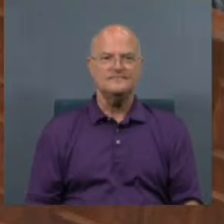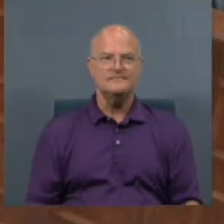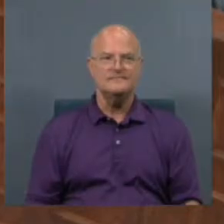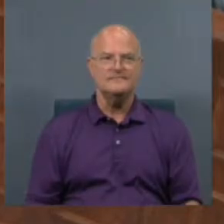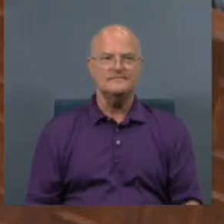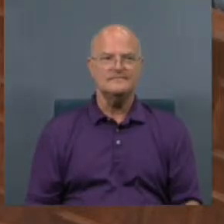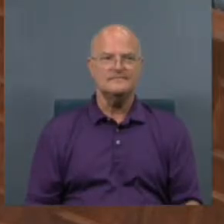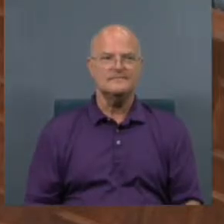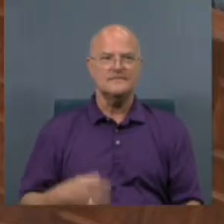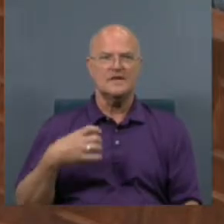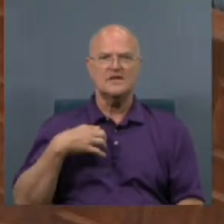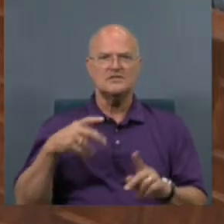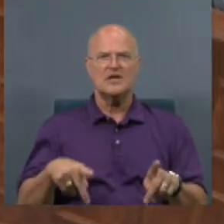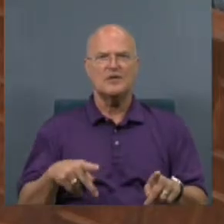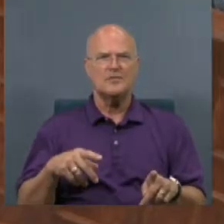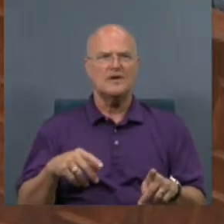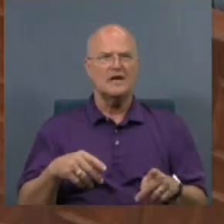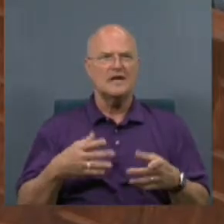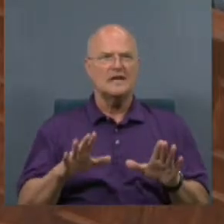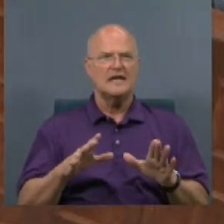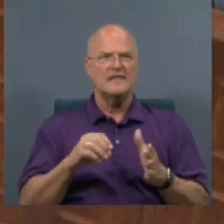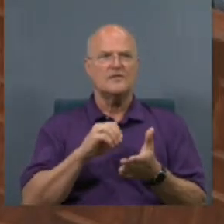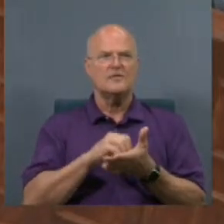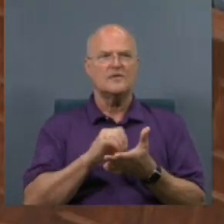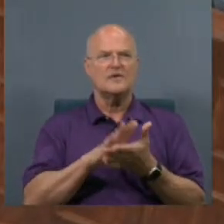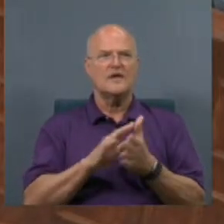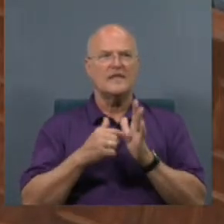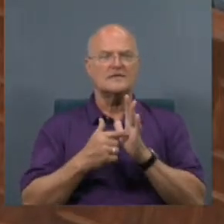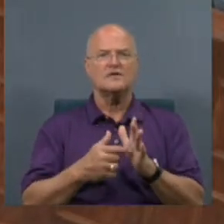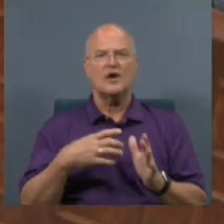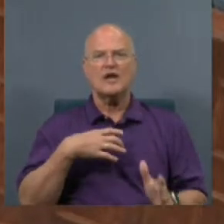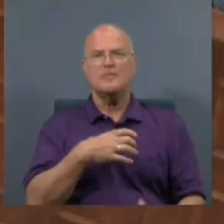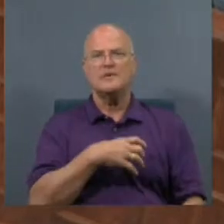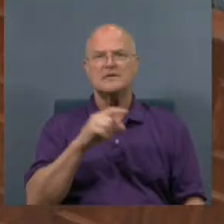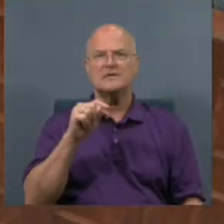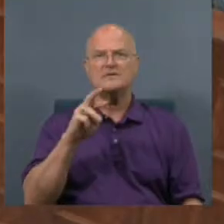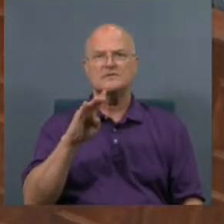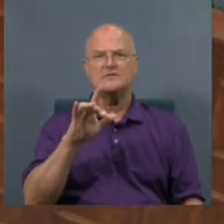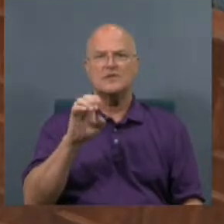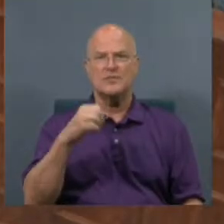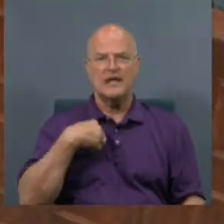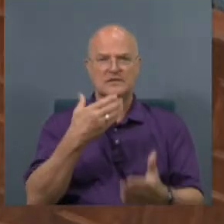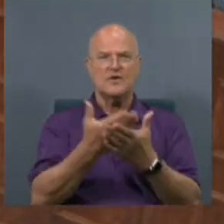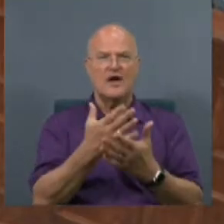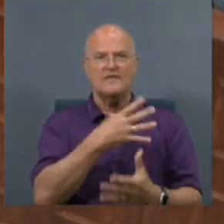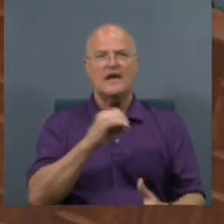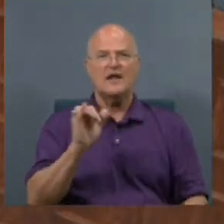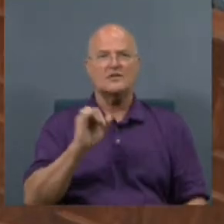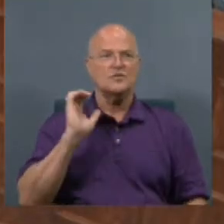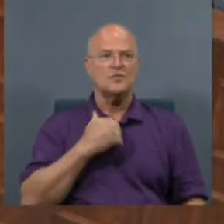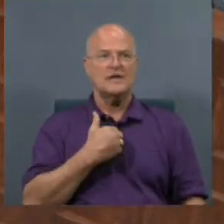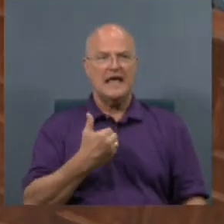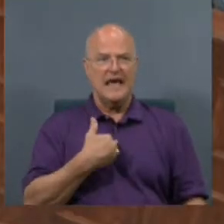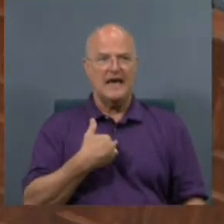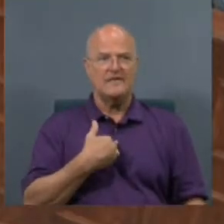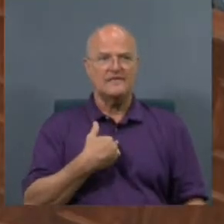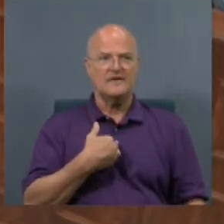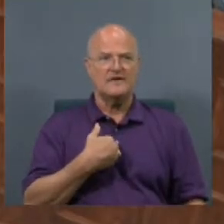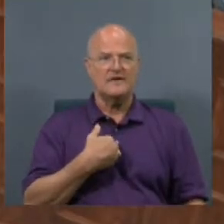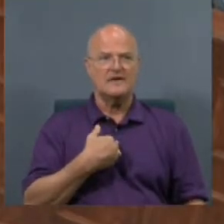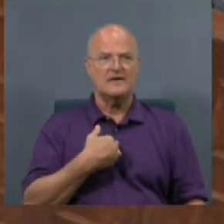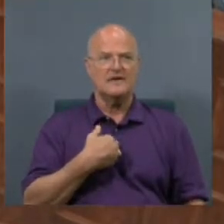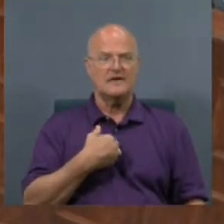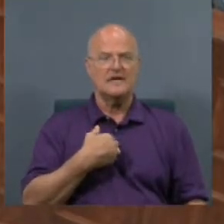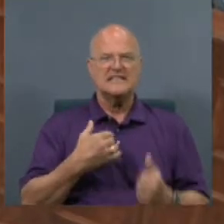Mr. Chairman, before we get started, can we let the record reflect that Commissioner Trimble has arrived? It also appears that we're having, well, it's